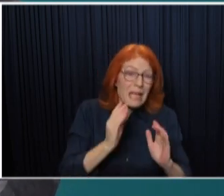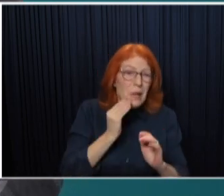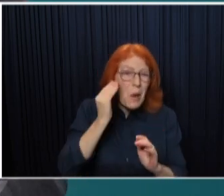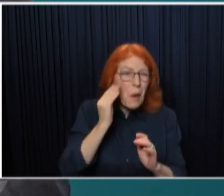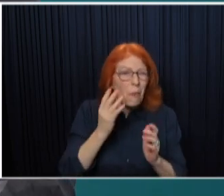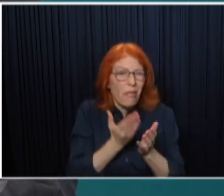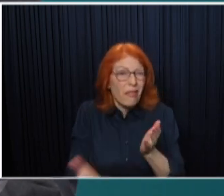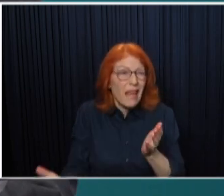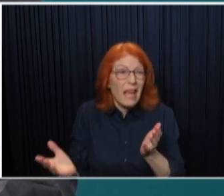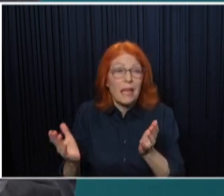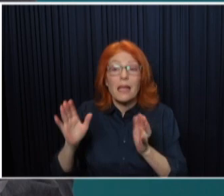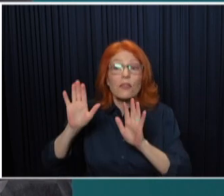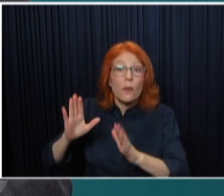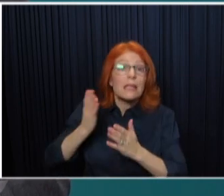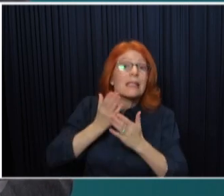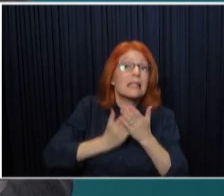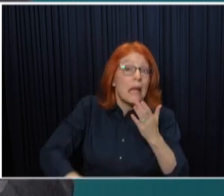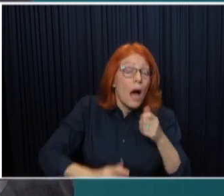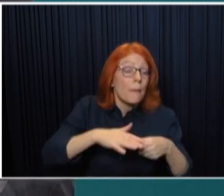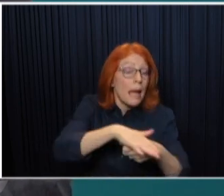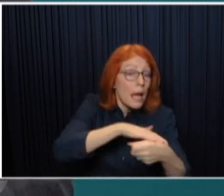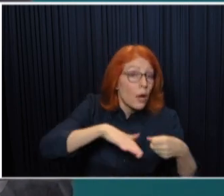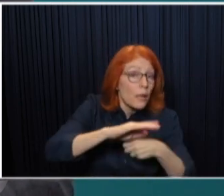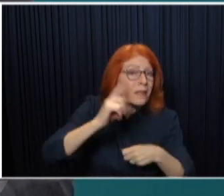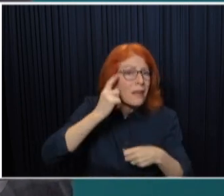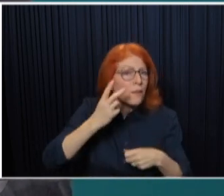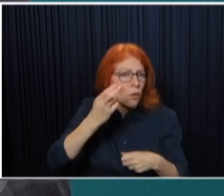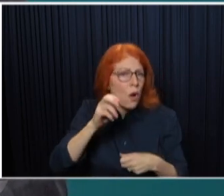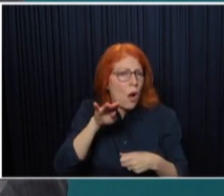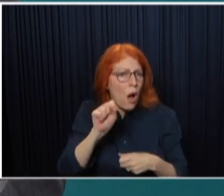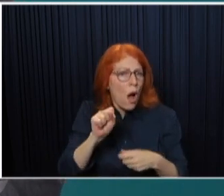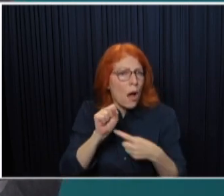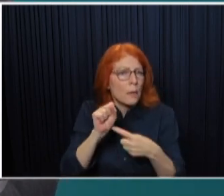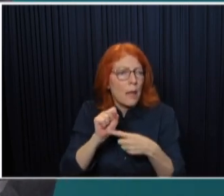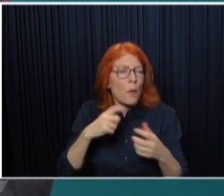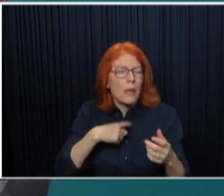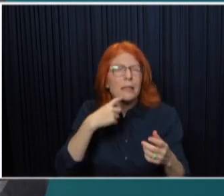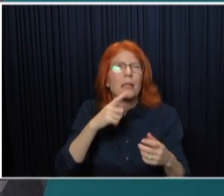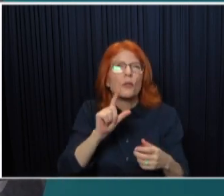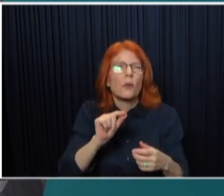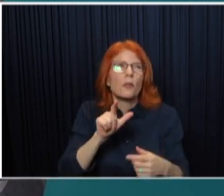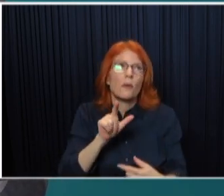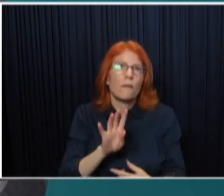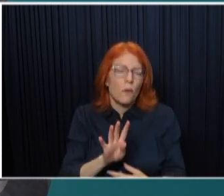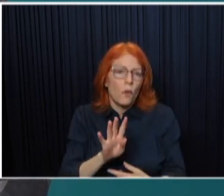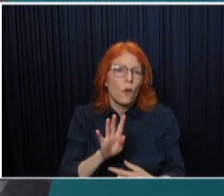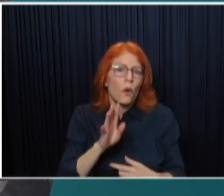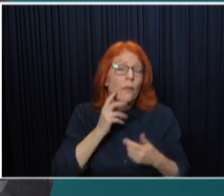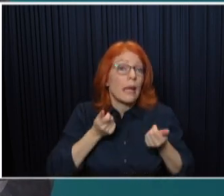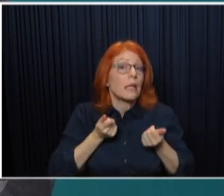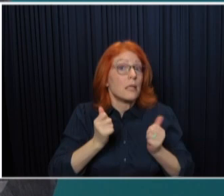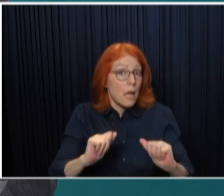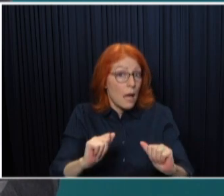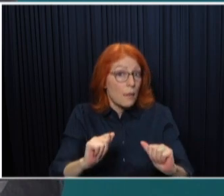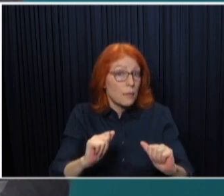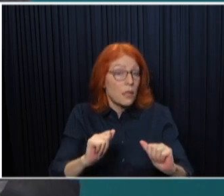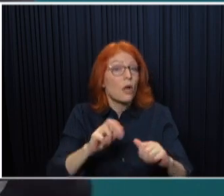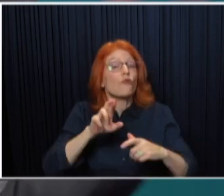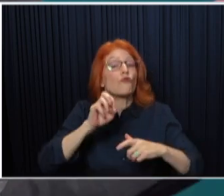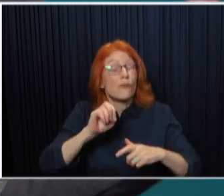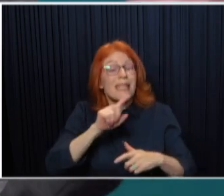thing, that's great in some certain areas. Governor Hobbs, I want to say it was in 2024, they attempted to